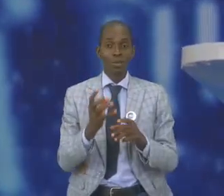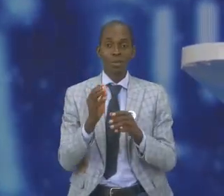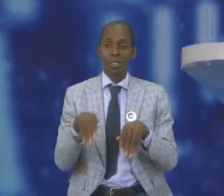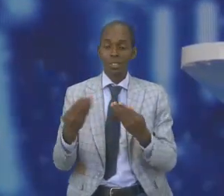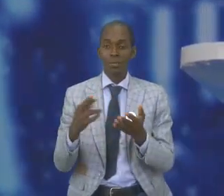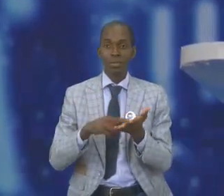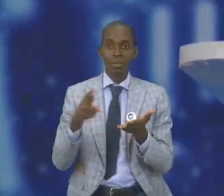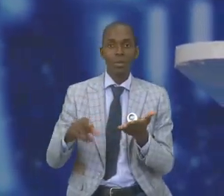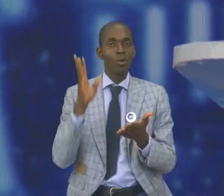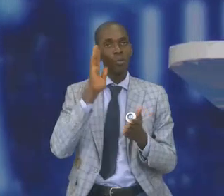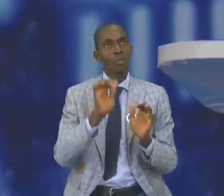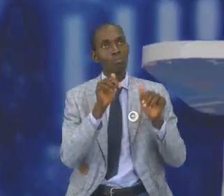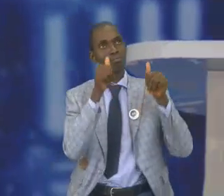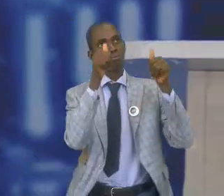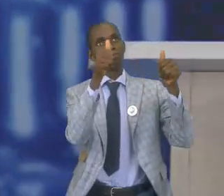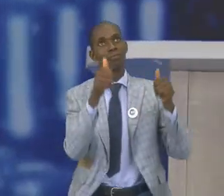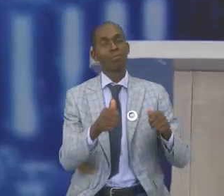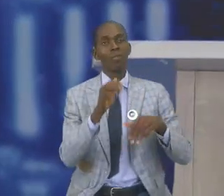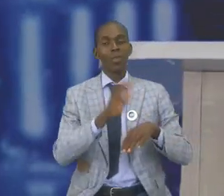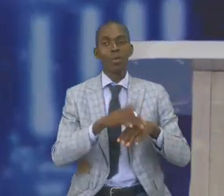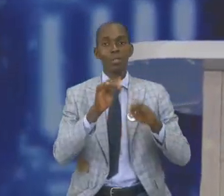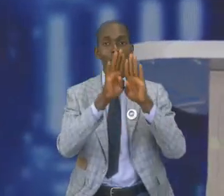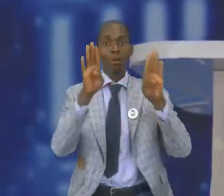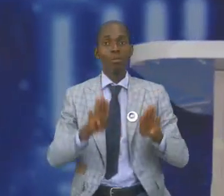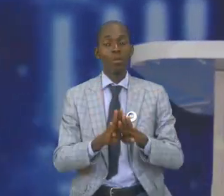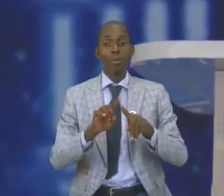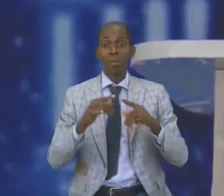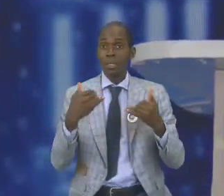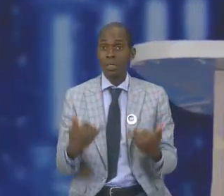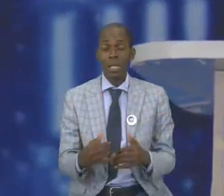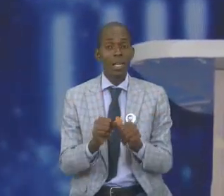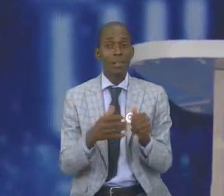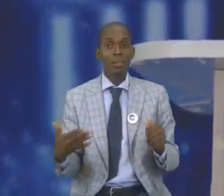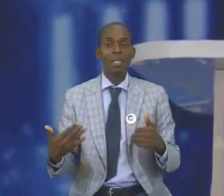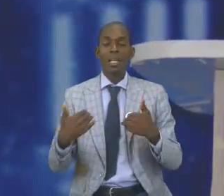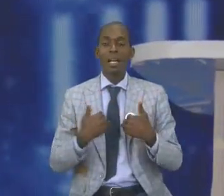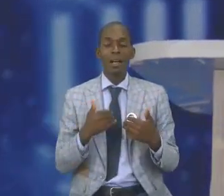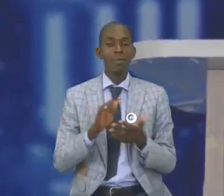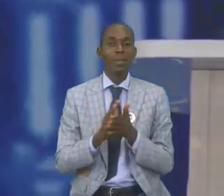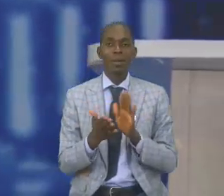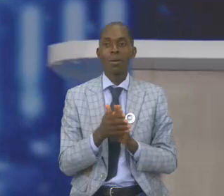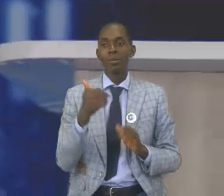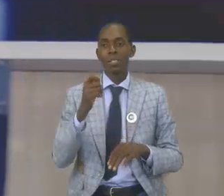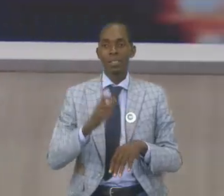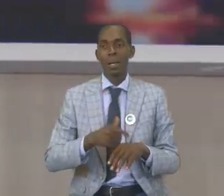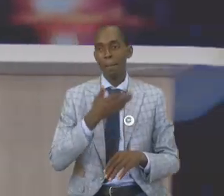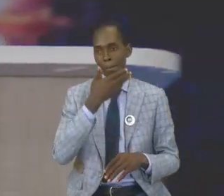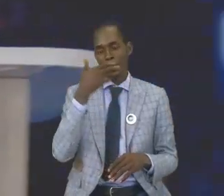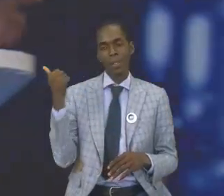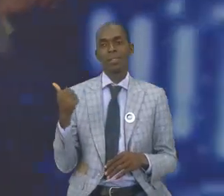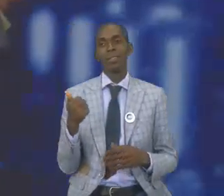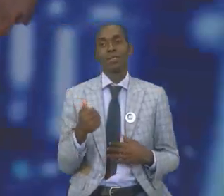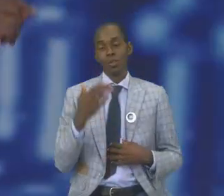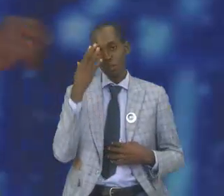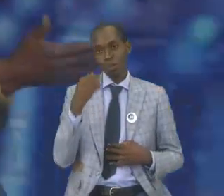board, maybe at university. But now, everything, we've gone 10 times better. When you are going